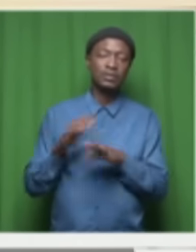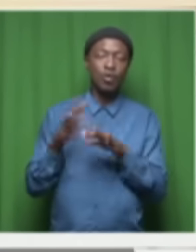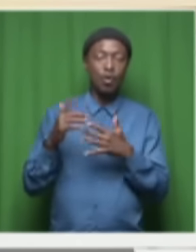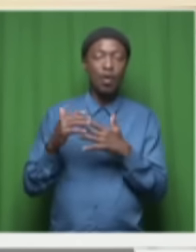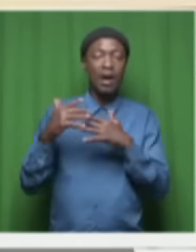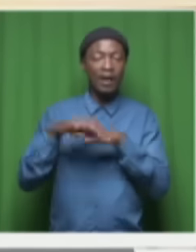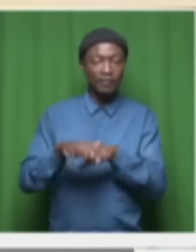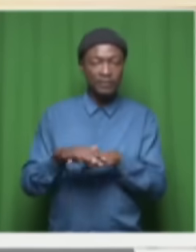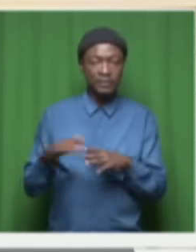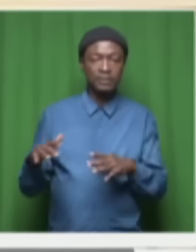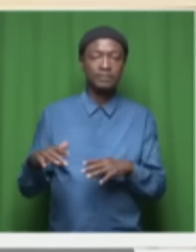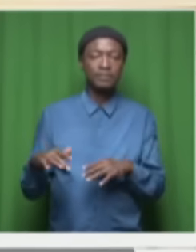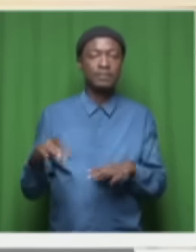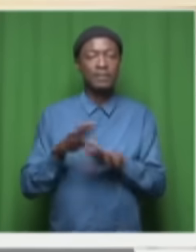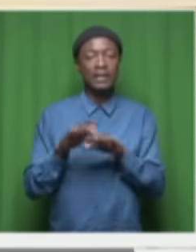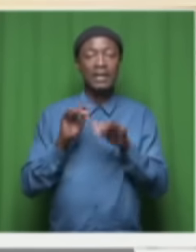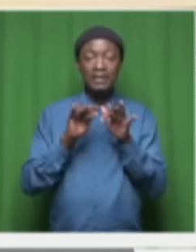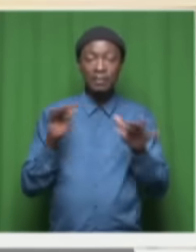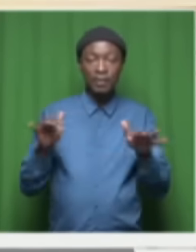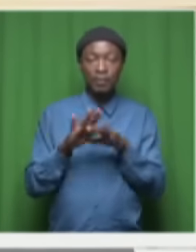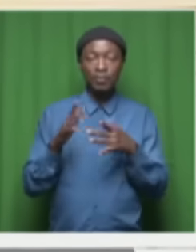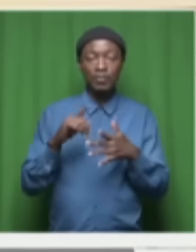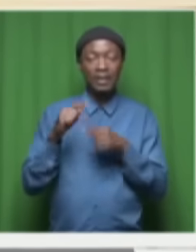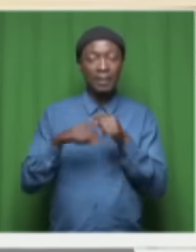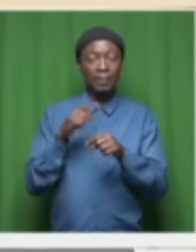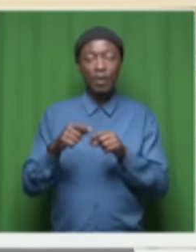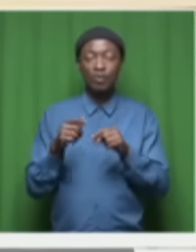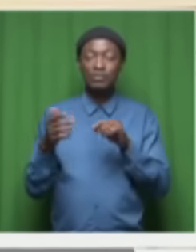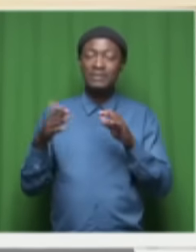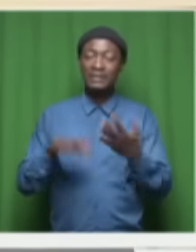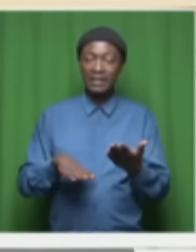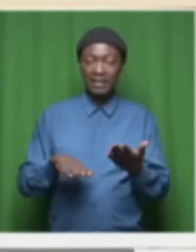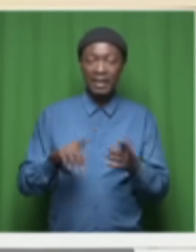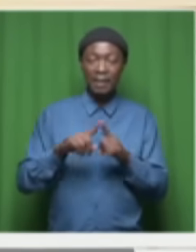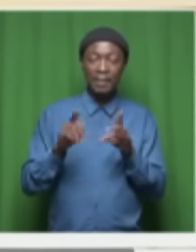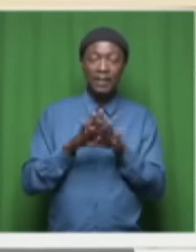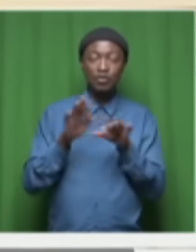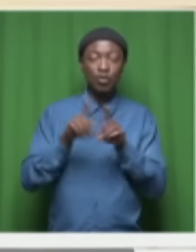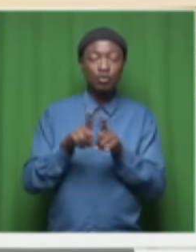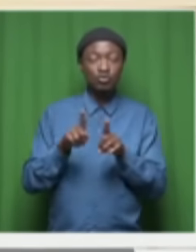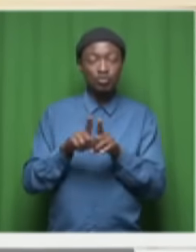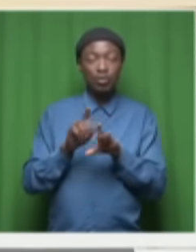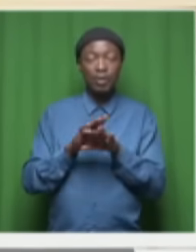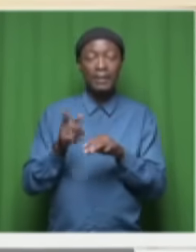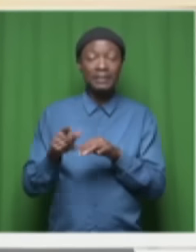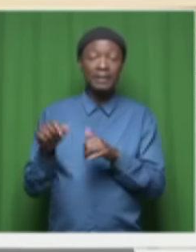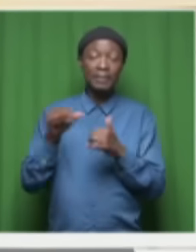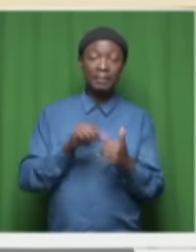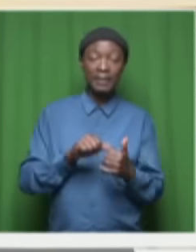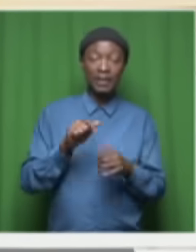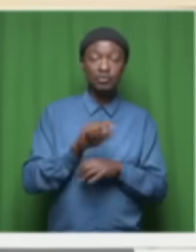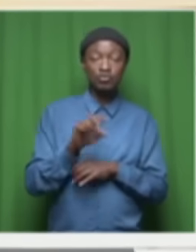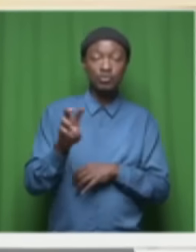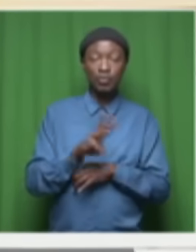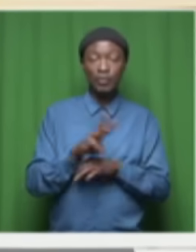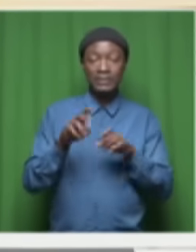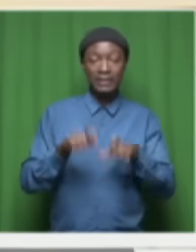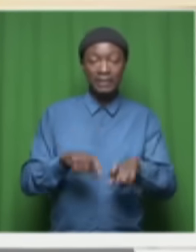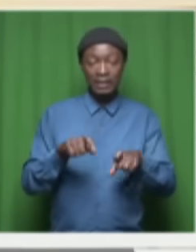affecting the people in terms of the death. But also coming back to the Western Cape in terms of the